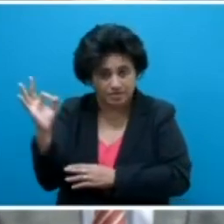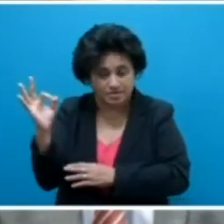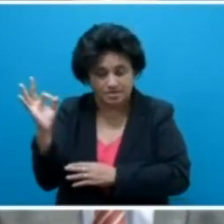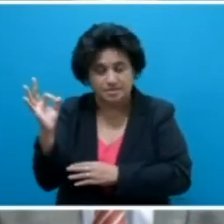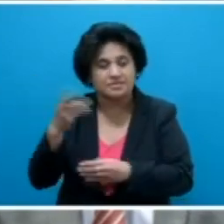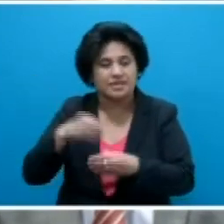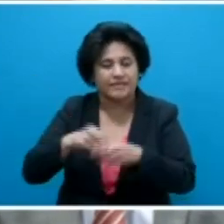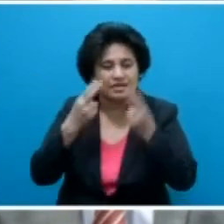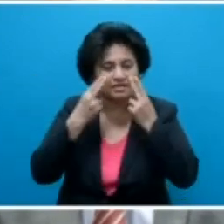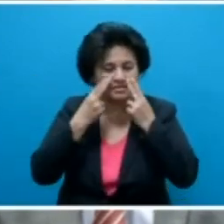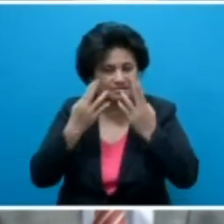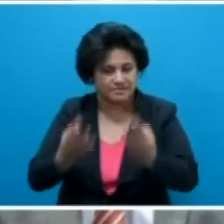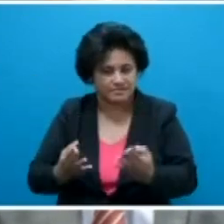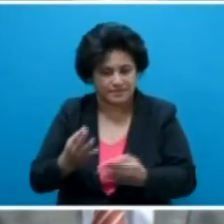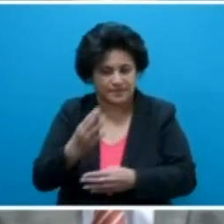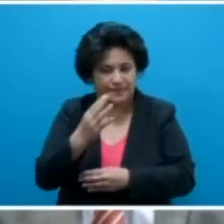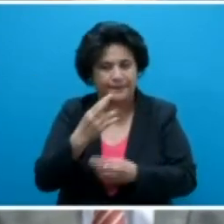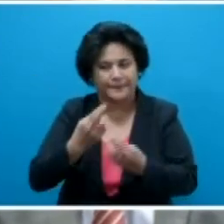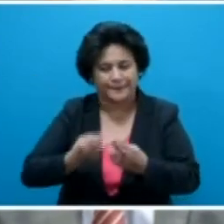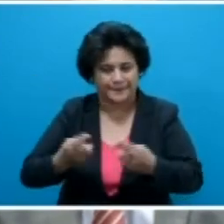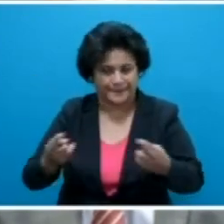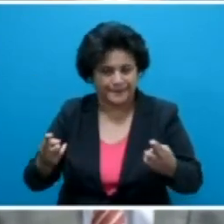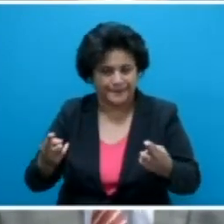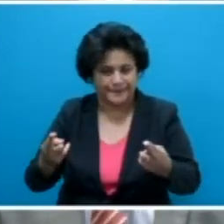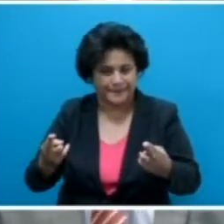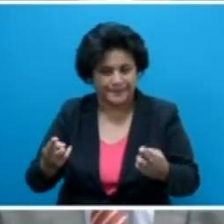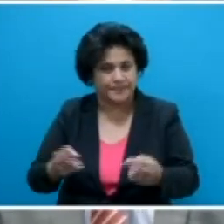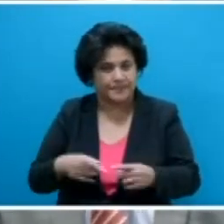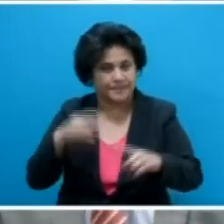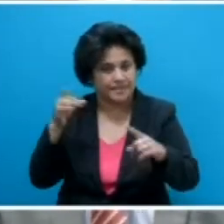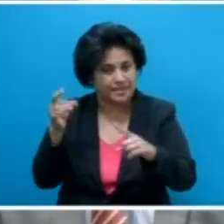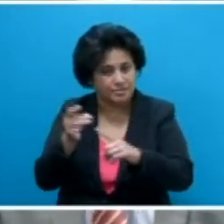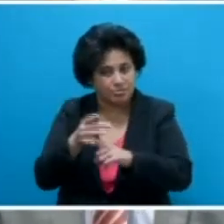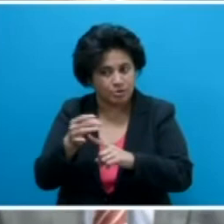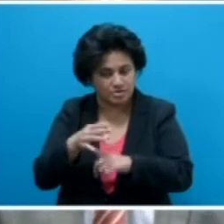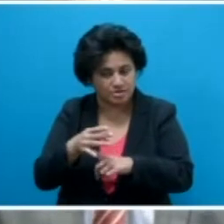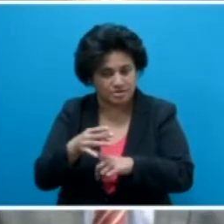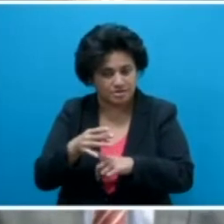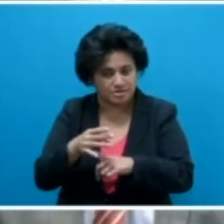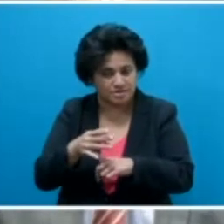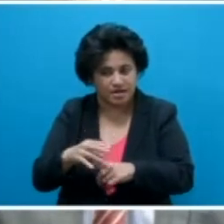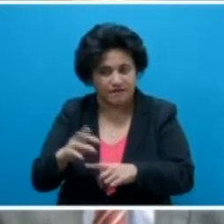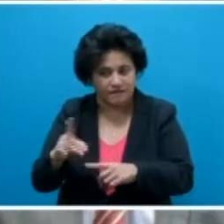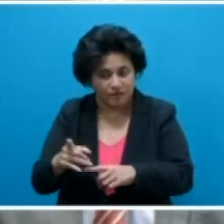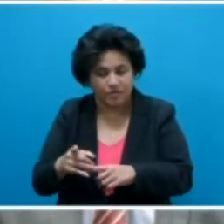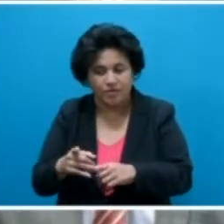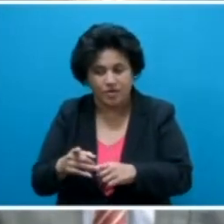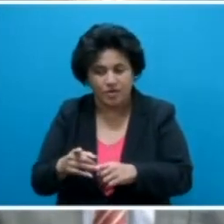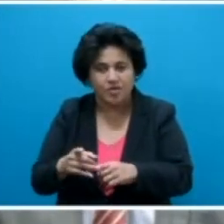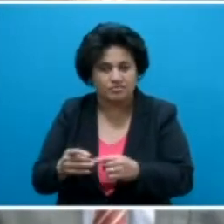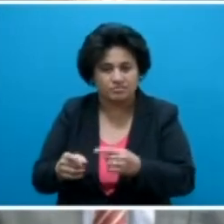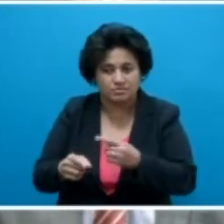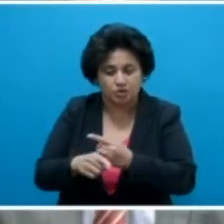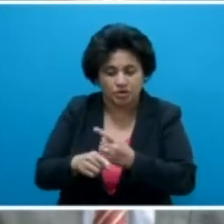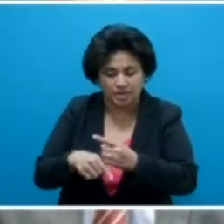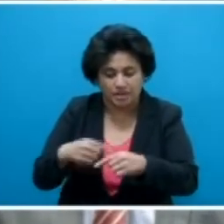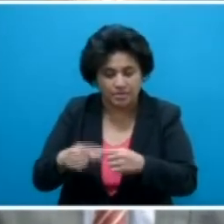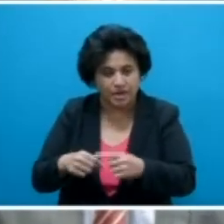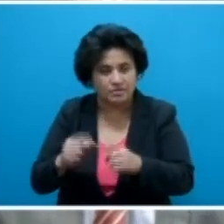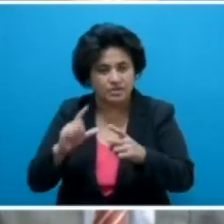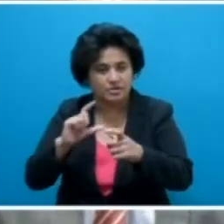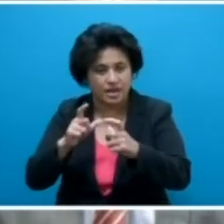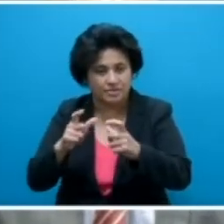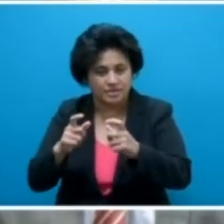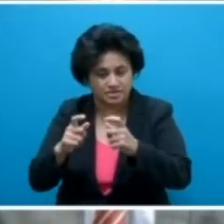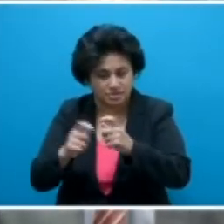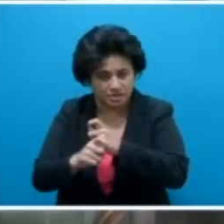resource and land use sector, which is crucial for effectively addressing climate change, both mitigating and adapting